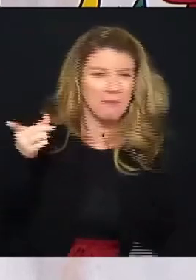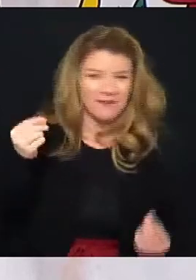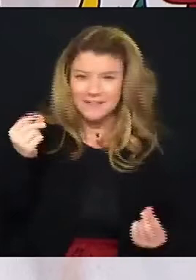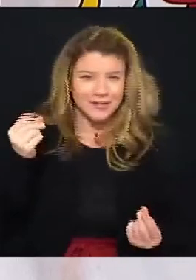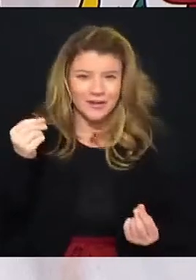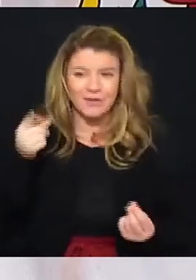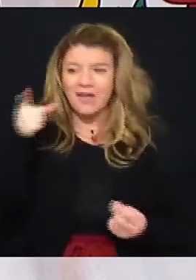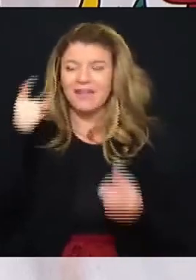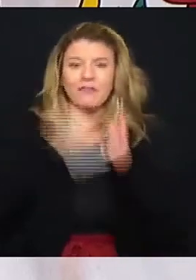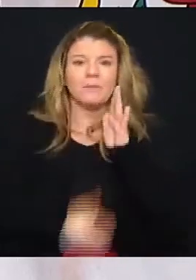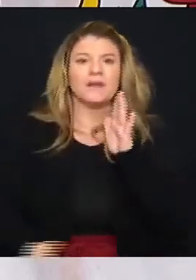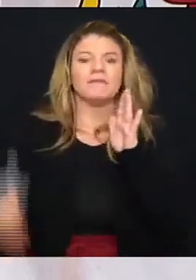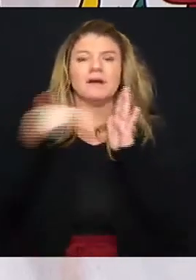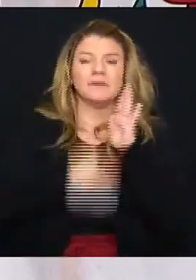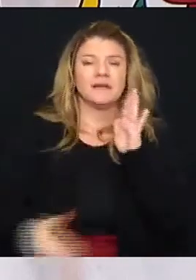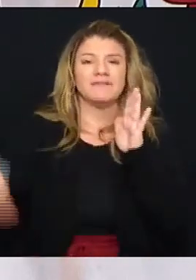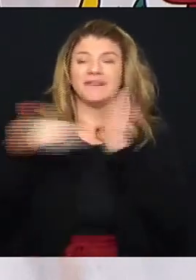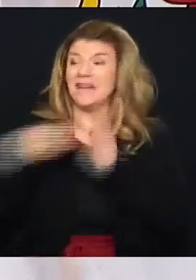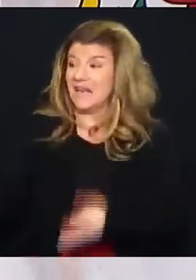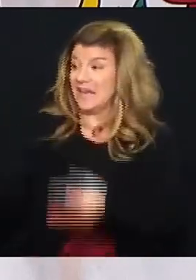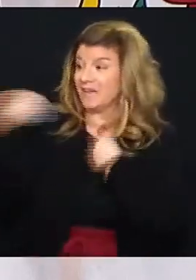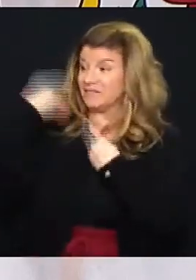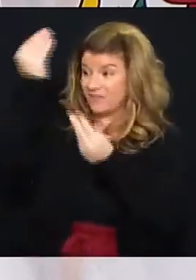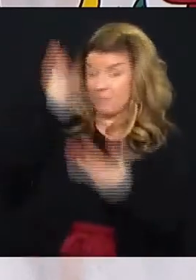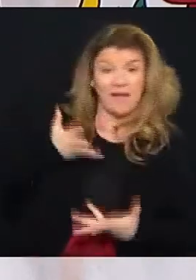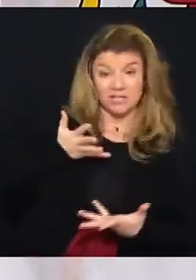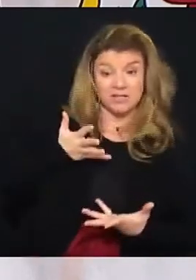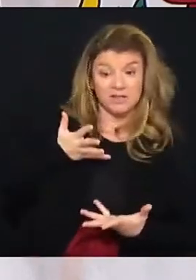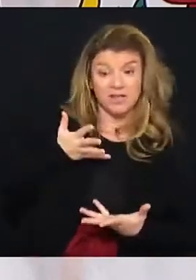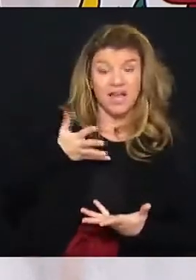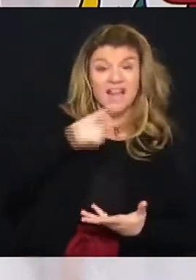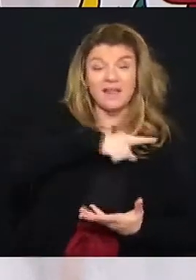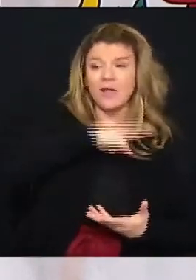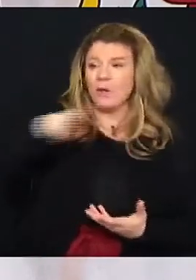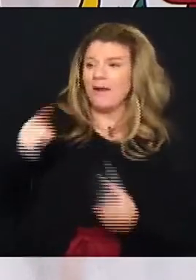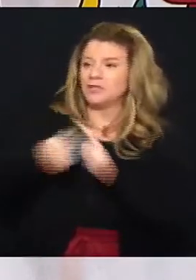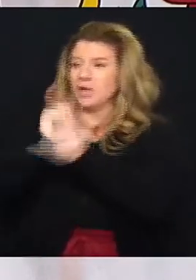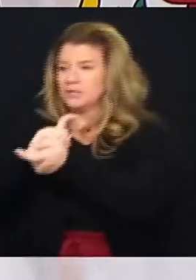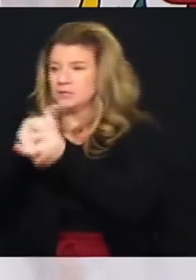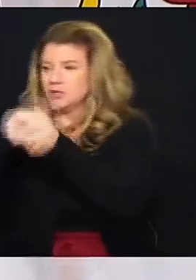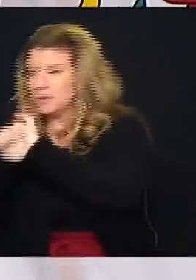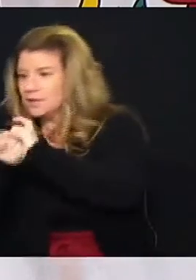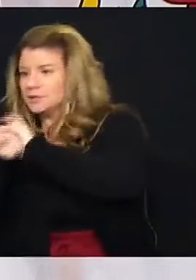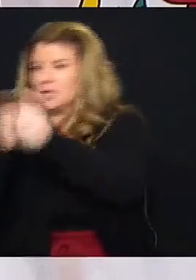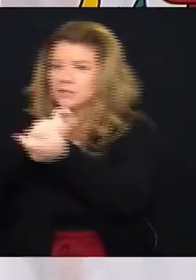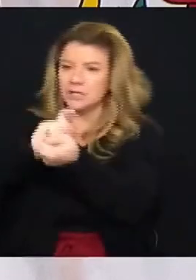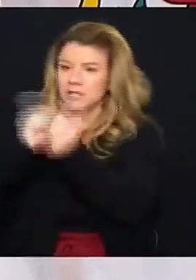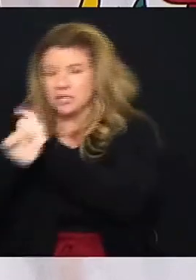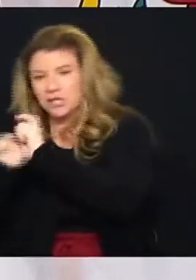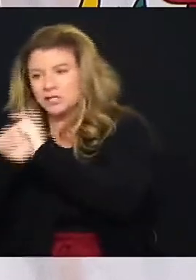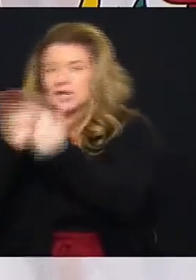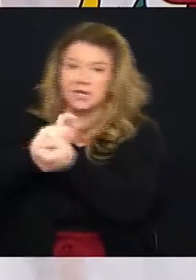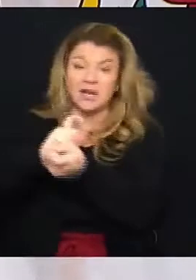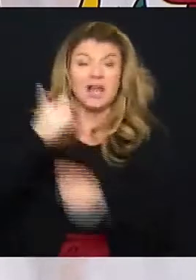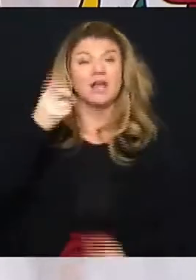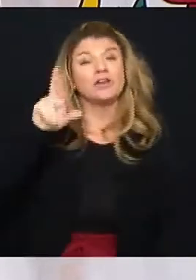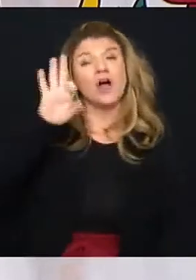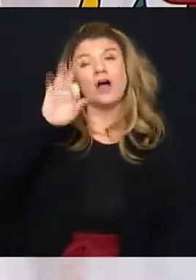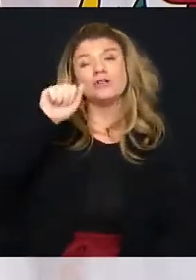have repeatedly given us information and then gone back and changed and changed and changed and changed. Dr.